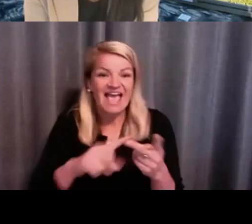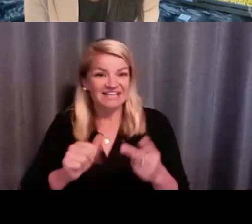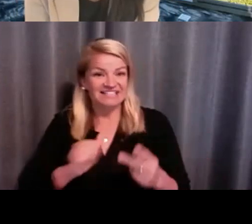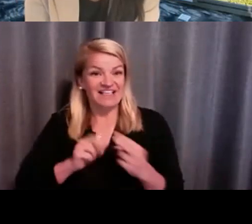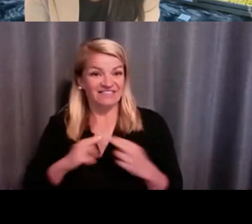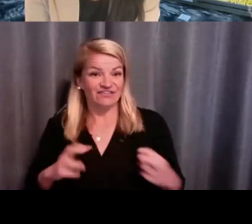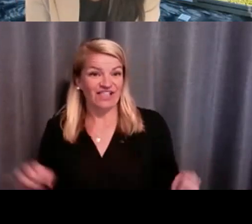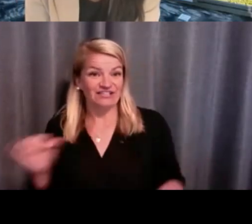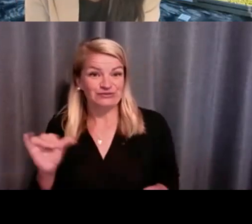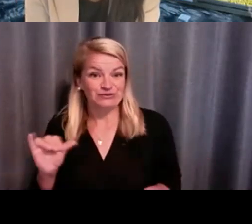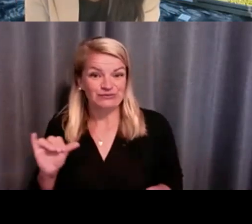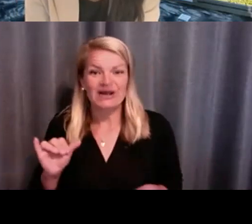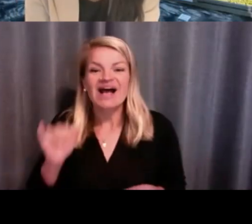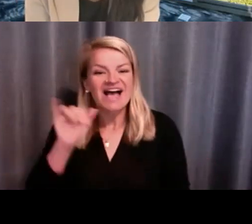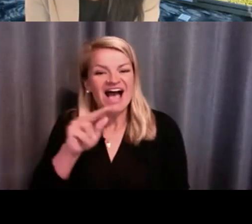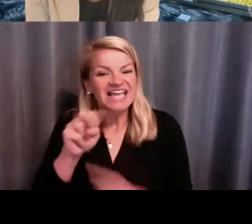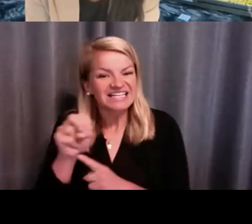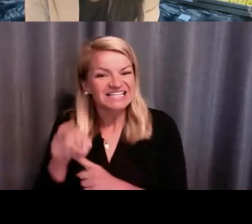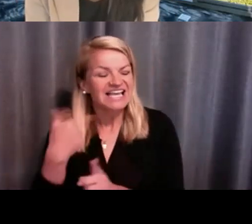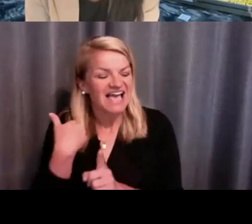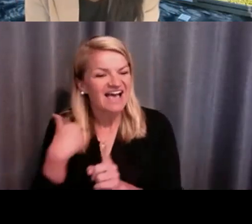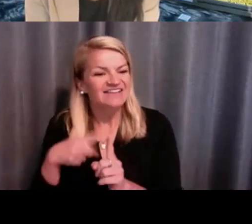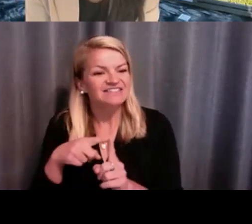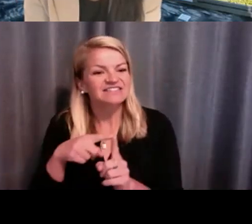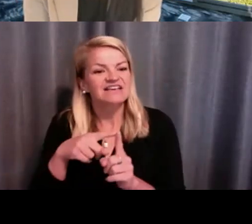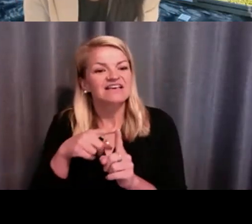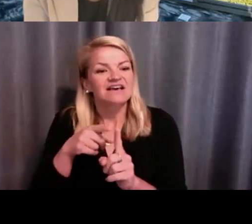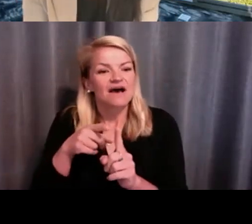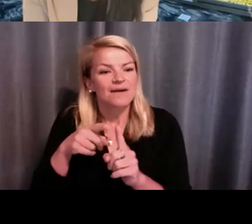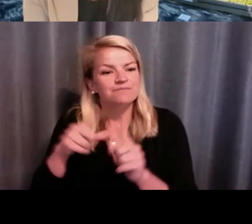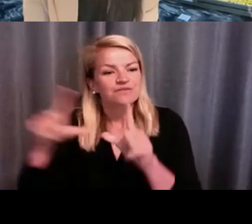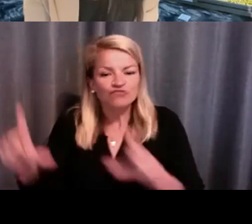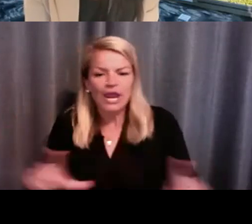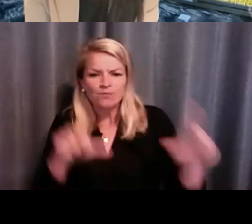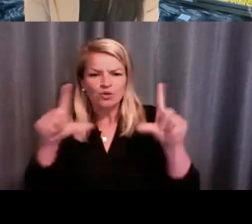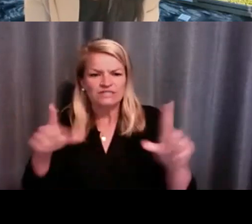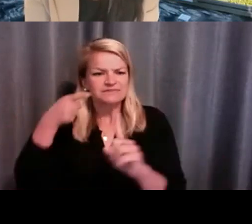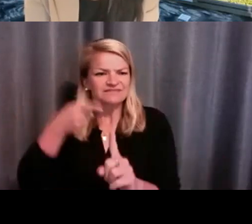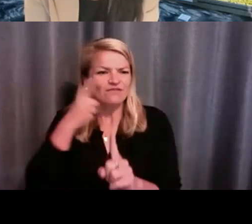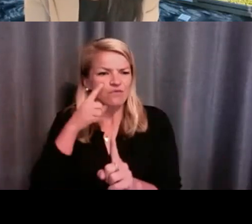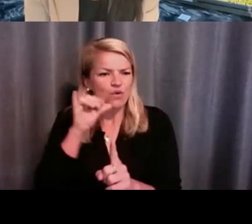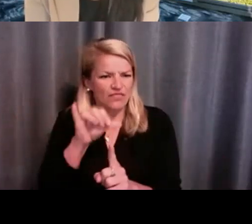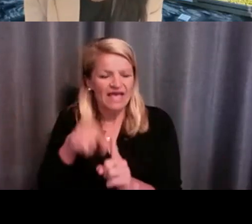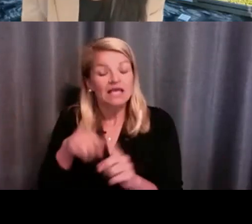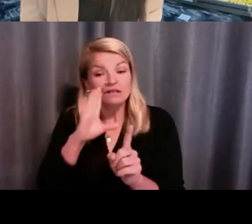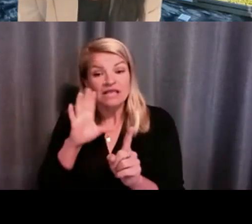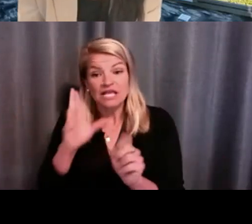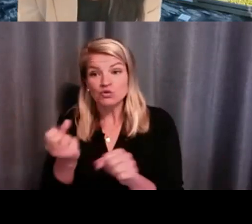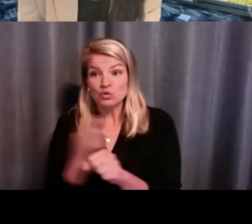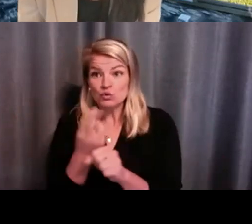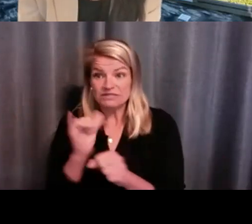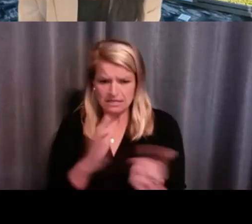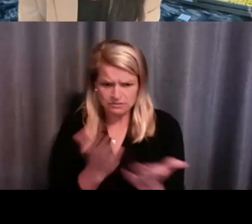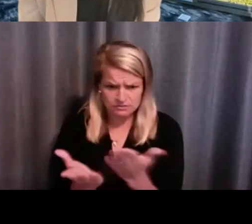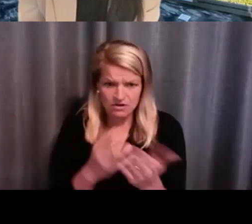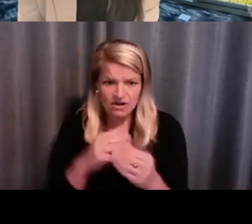has, which is the Minimum Standards Indicator Framework, which is something that people can use, that offers example indicators to find out